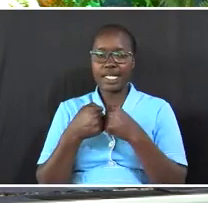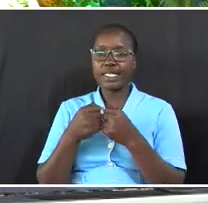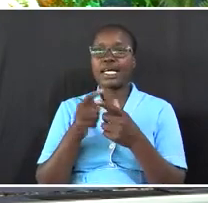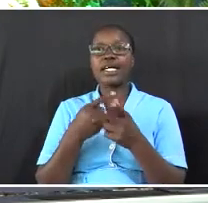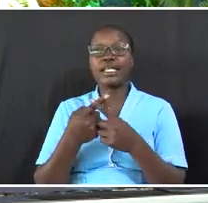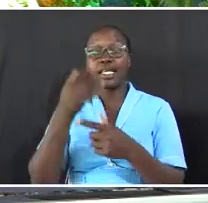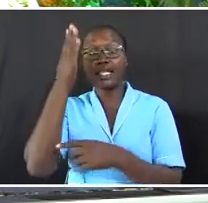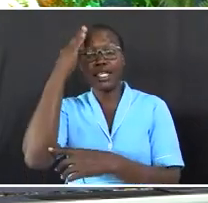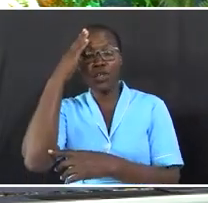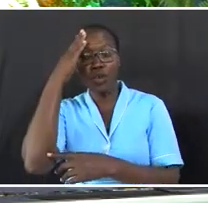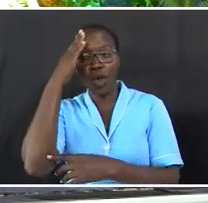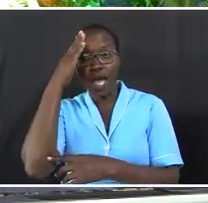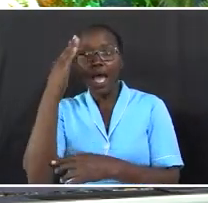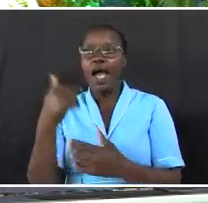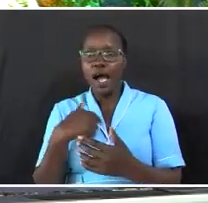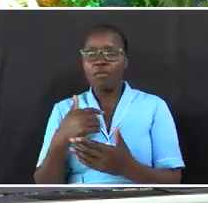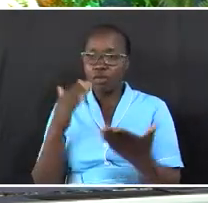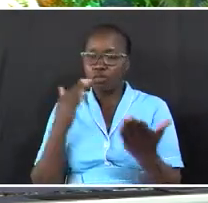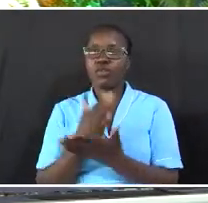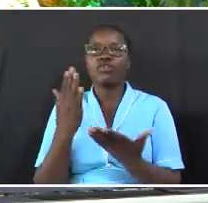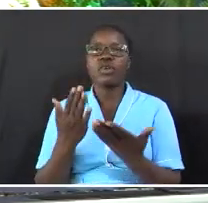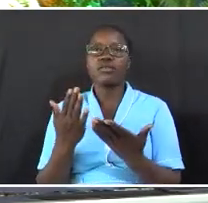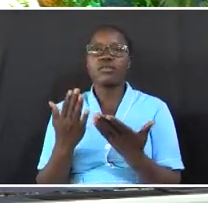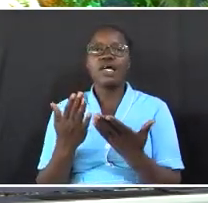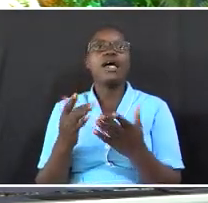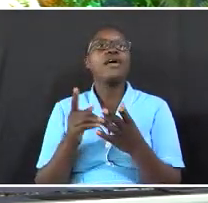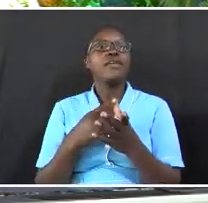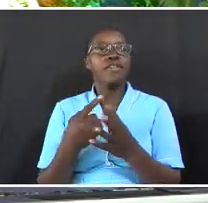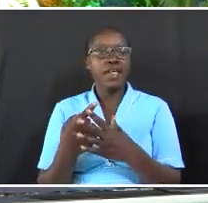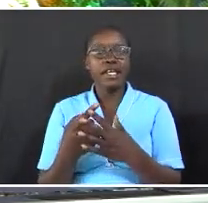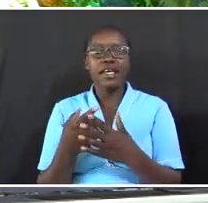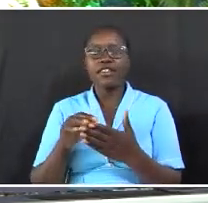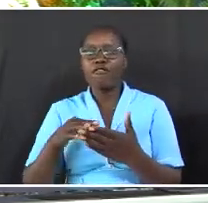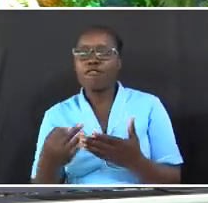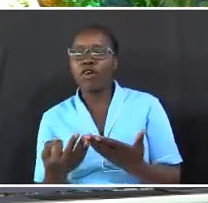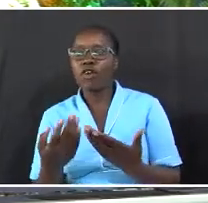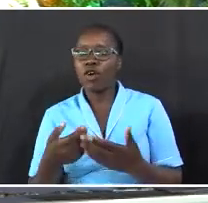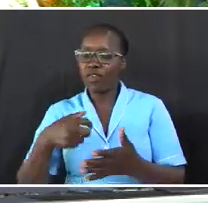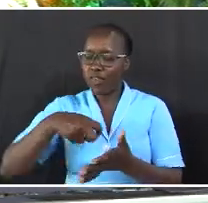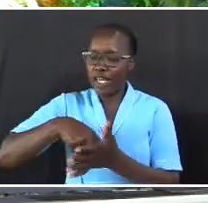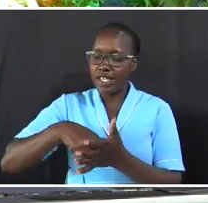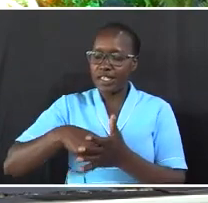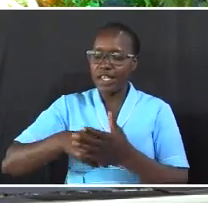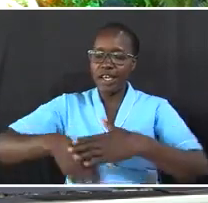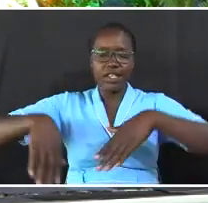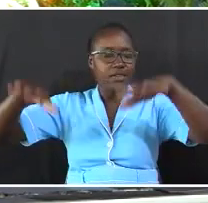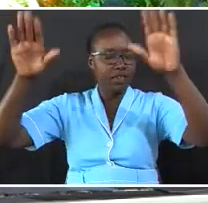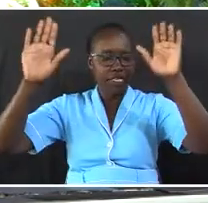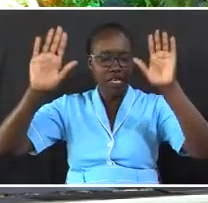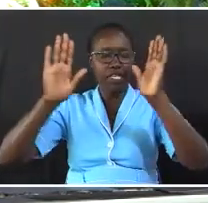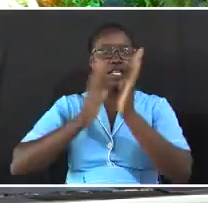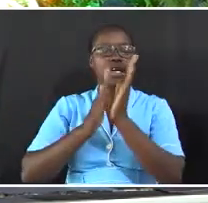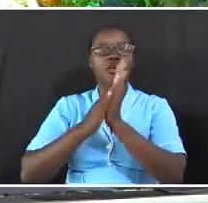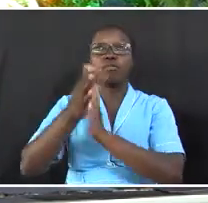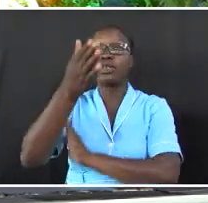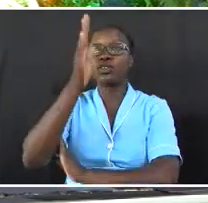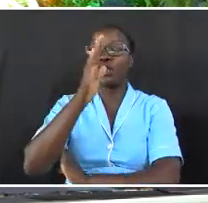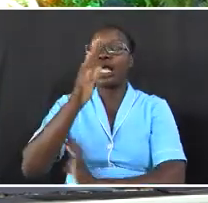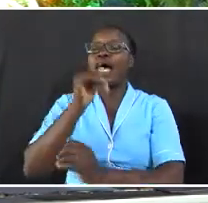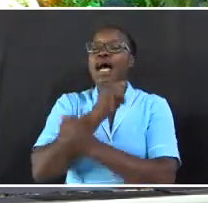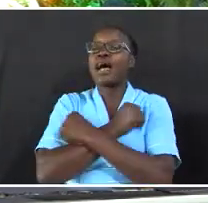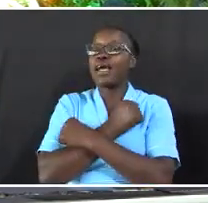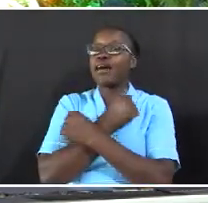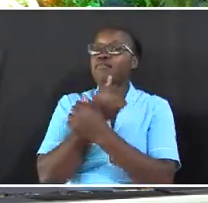they know I am being proven, they fall on their knees and surrender. Praise God. I have loved